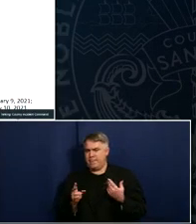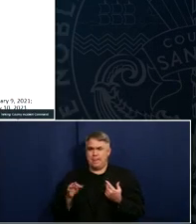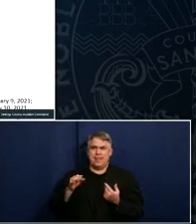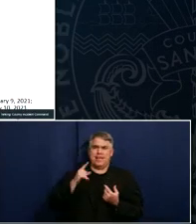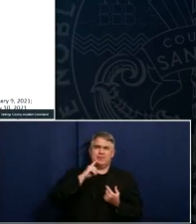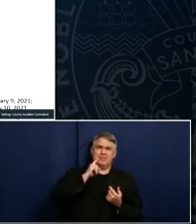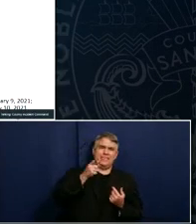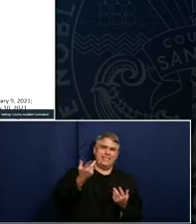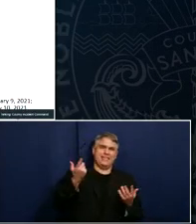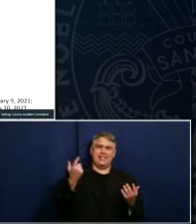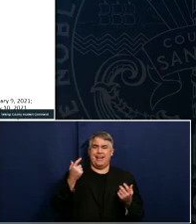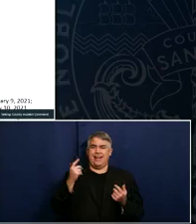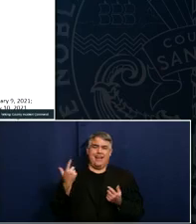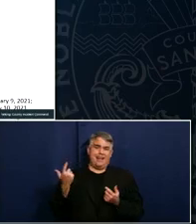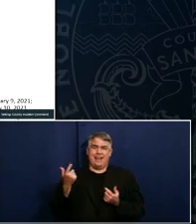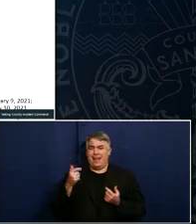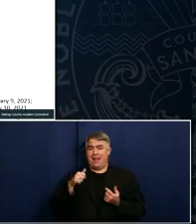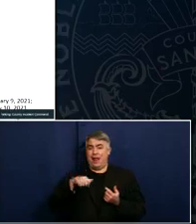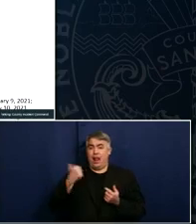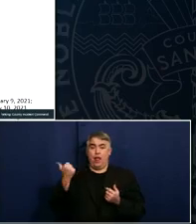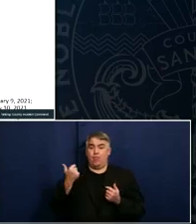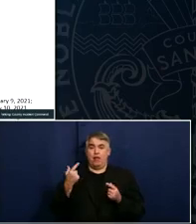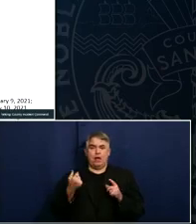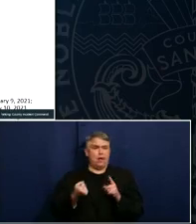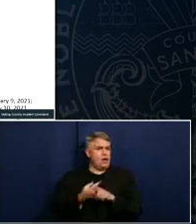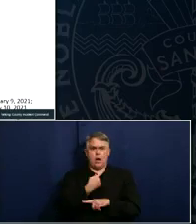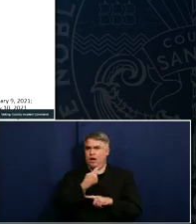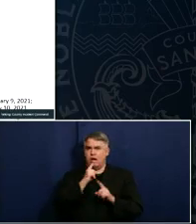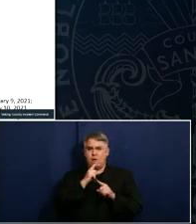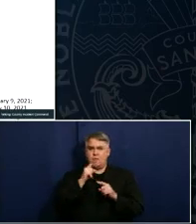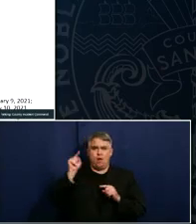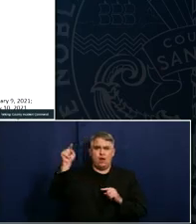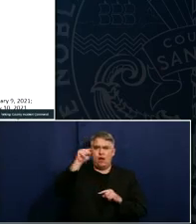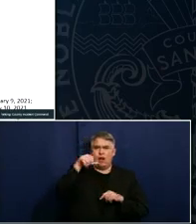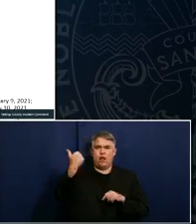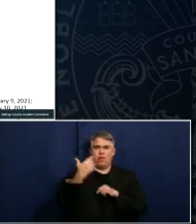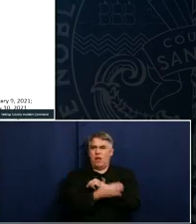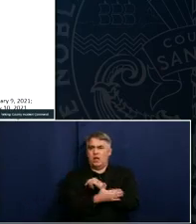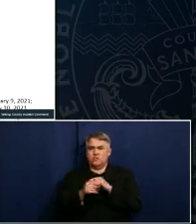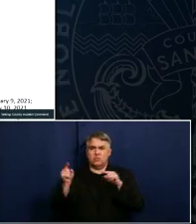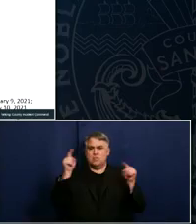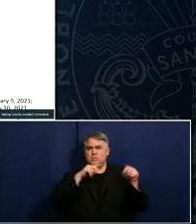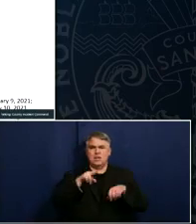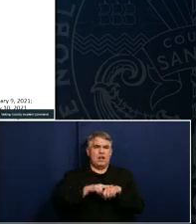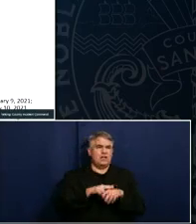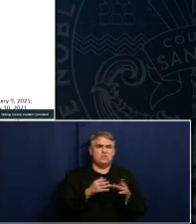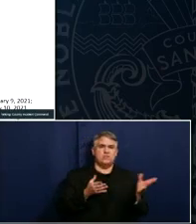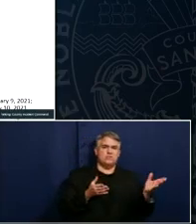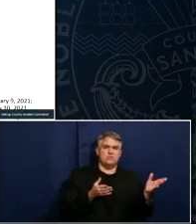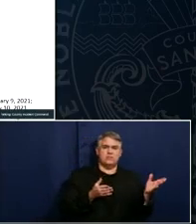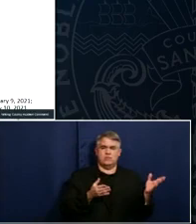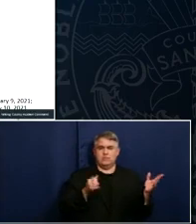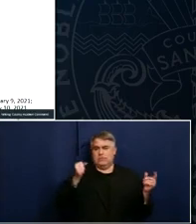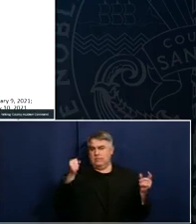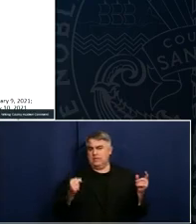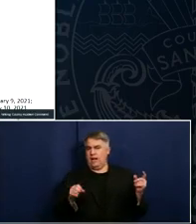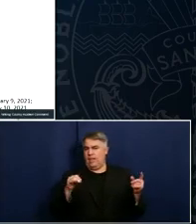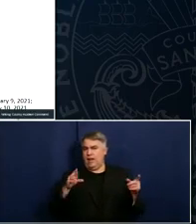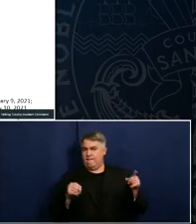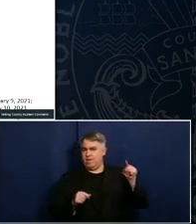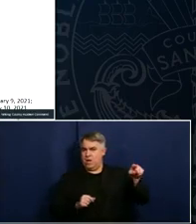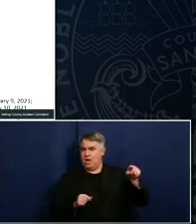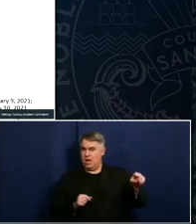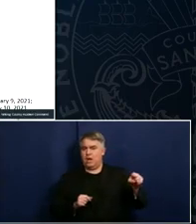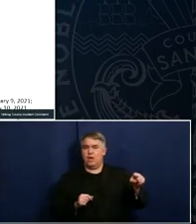of the other variants that are being reported around the nation, the South African nor the Brazilian